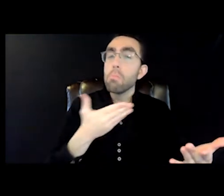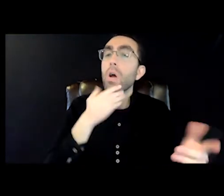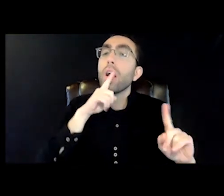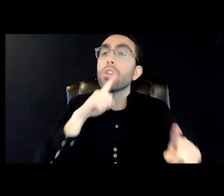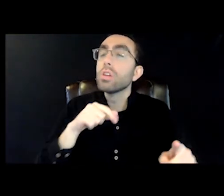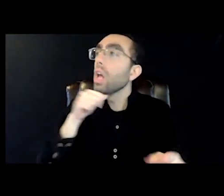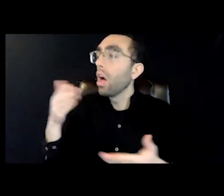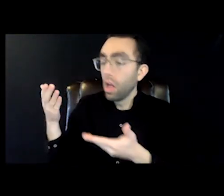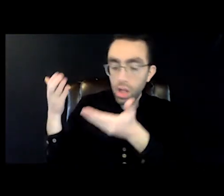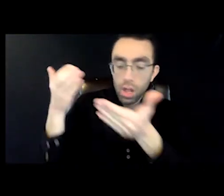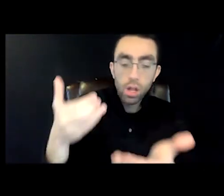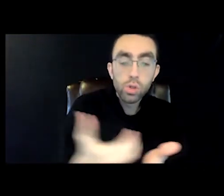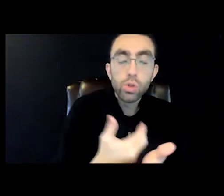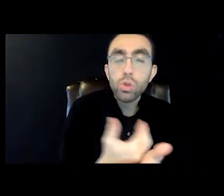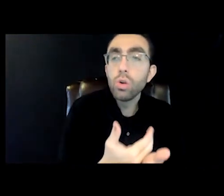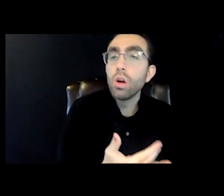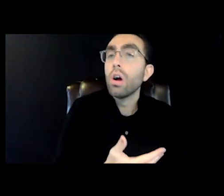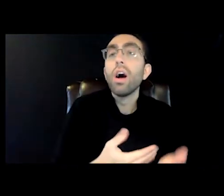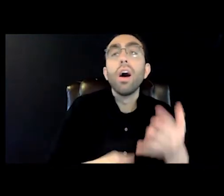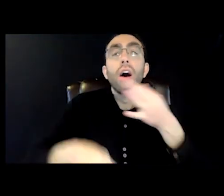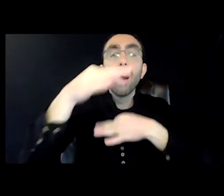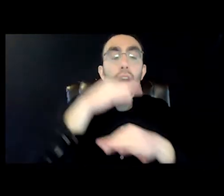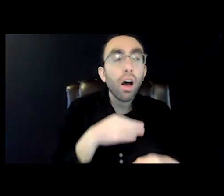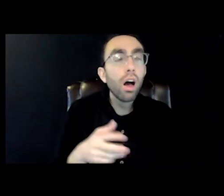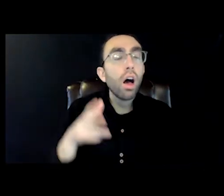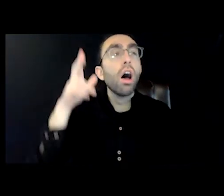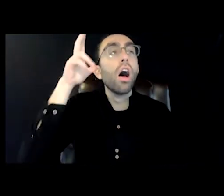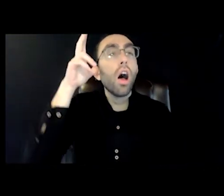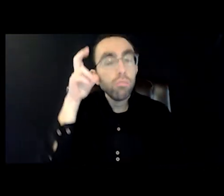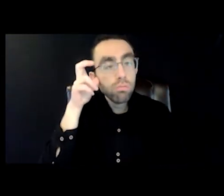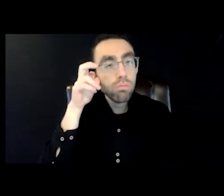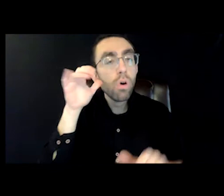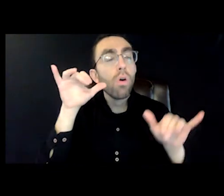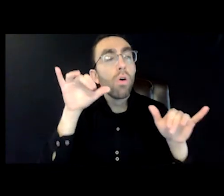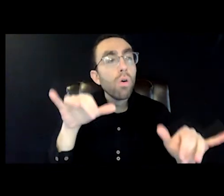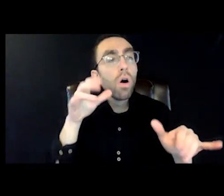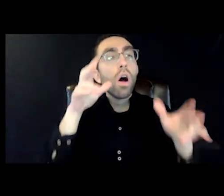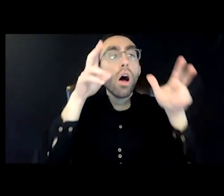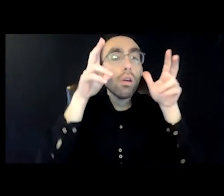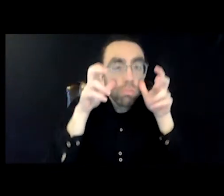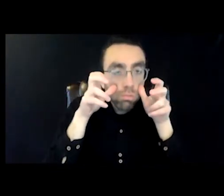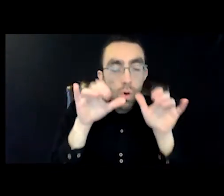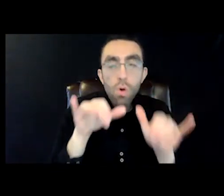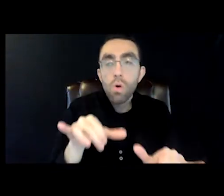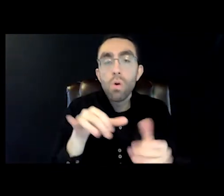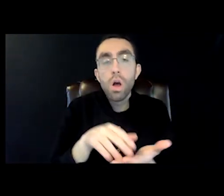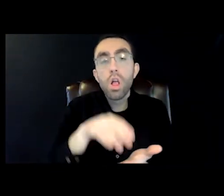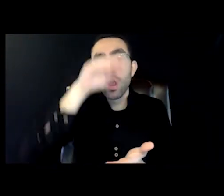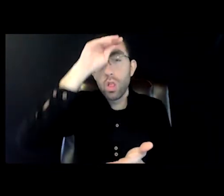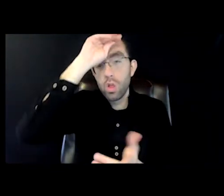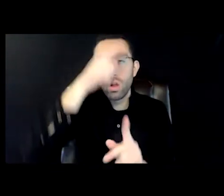learn. And like I've mentioned a little bit, there are a lot of people,